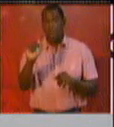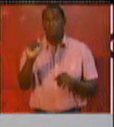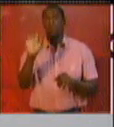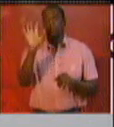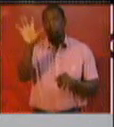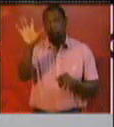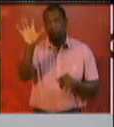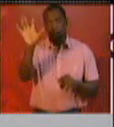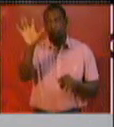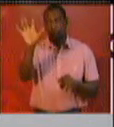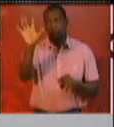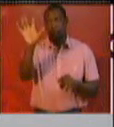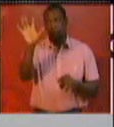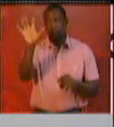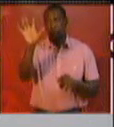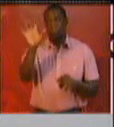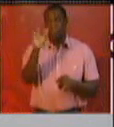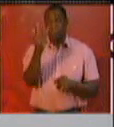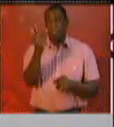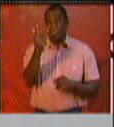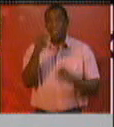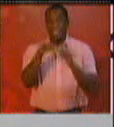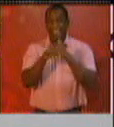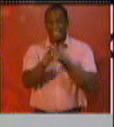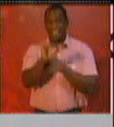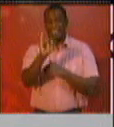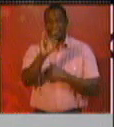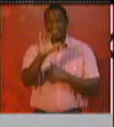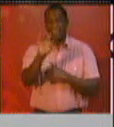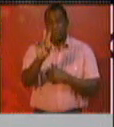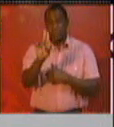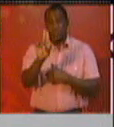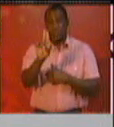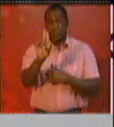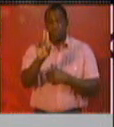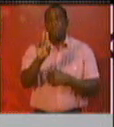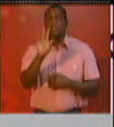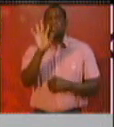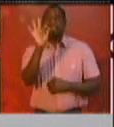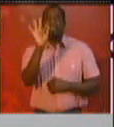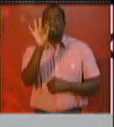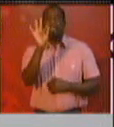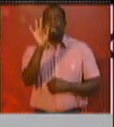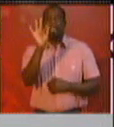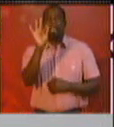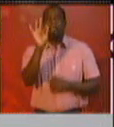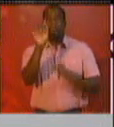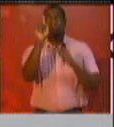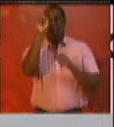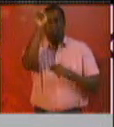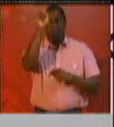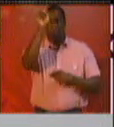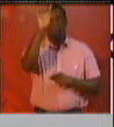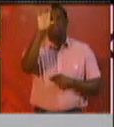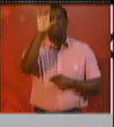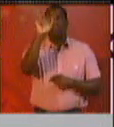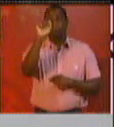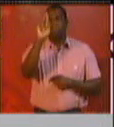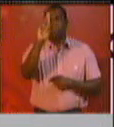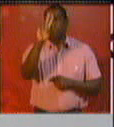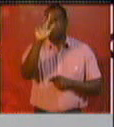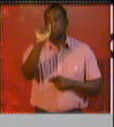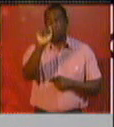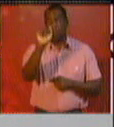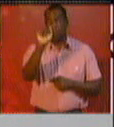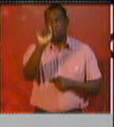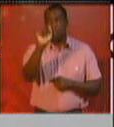and 3 of those are in ICU. And there are 9 at the Cora Hospital. We have